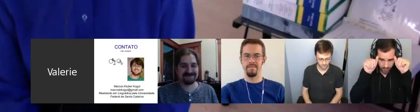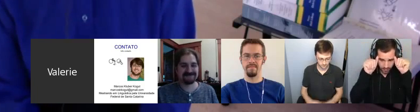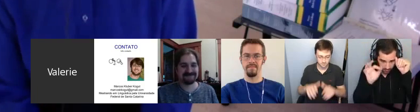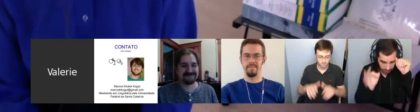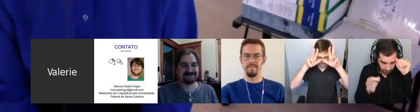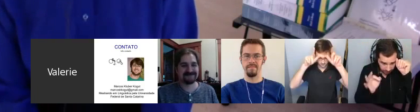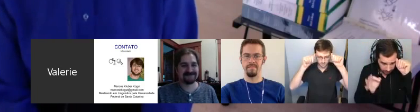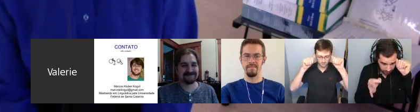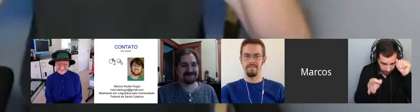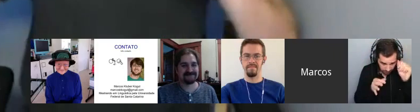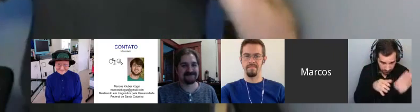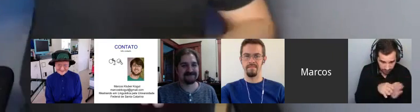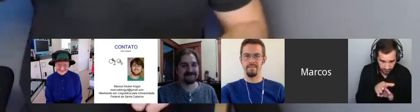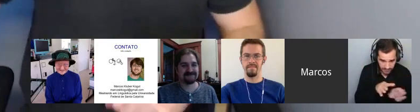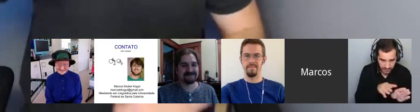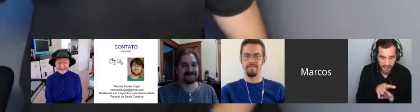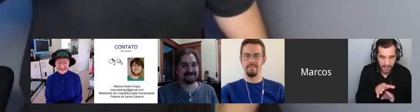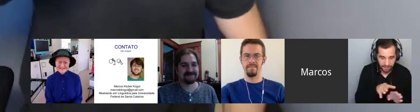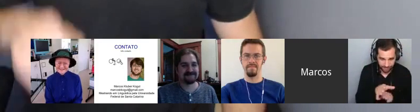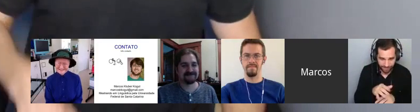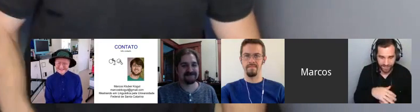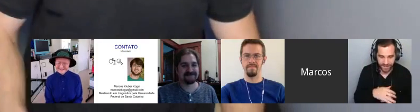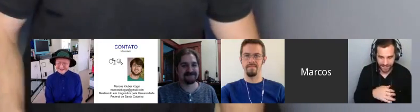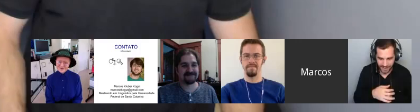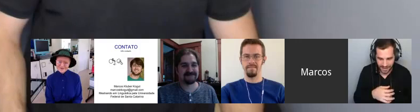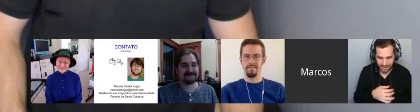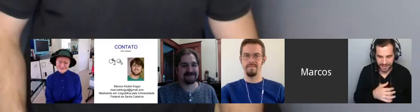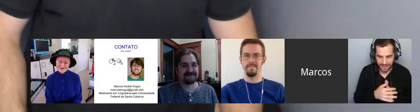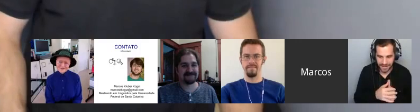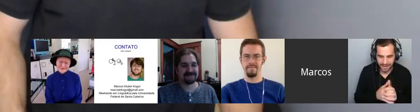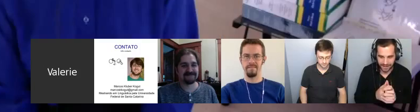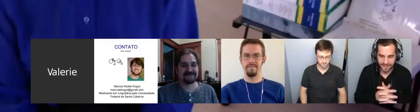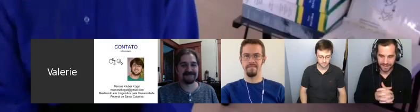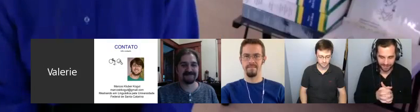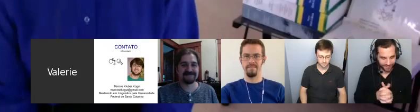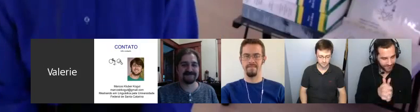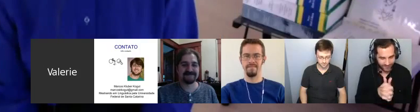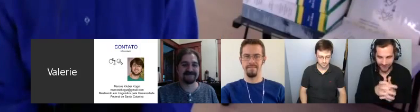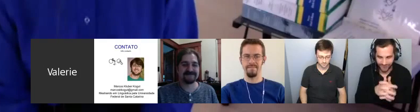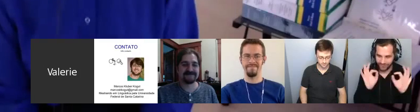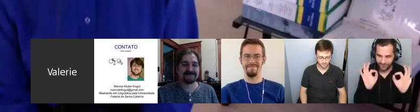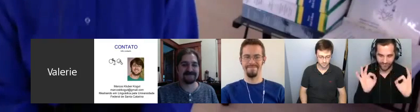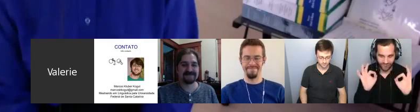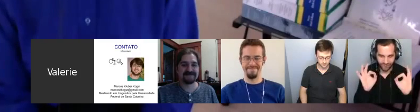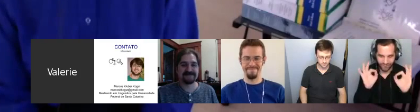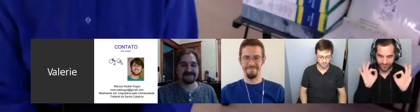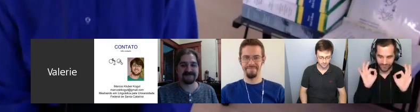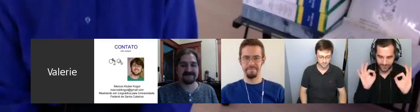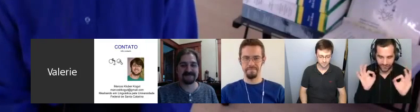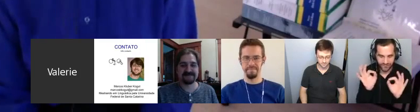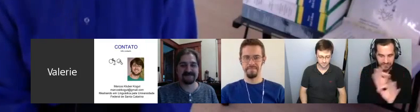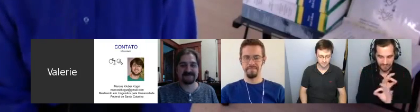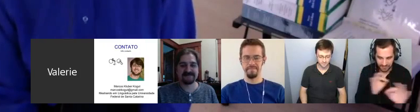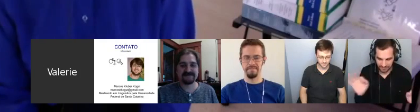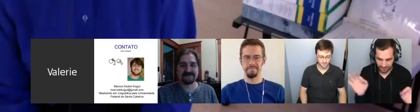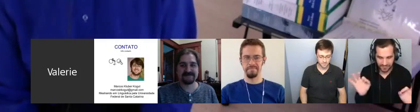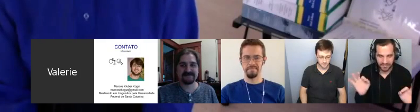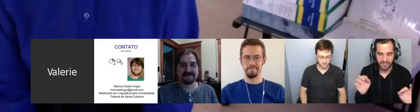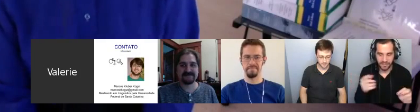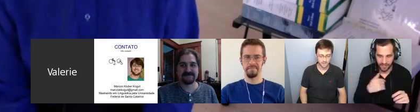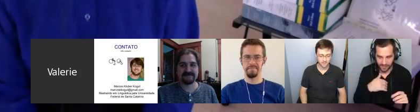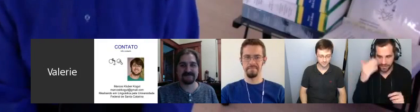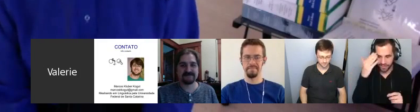that right? Yes, exactly. Yeah. Oh, this is wonderful. Well, thank you very much for sharing with us. And I understand